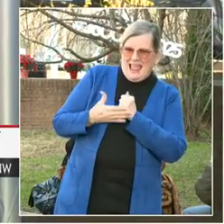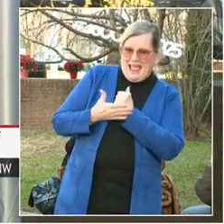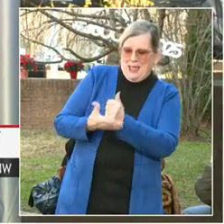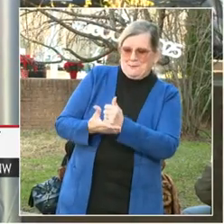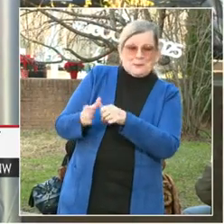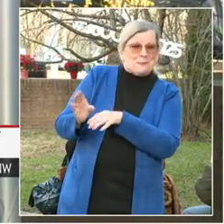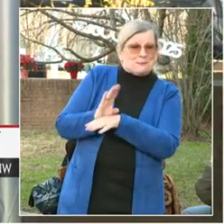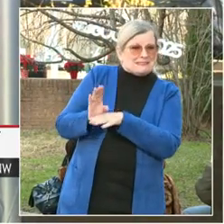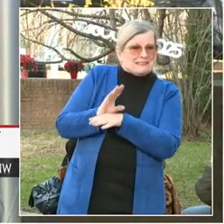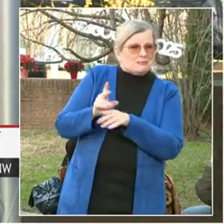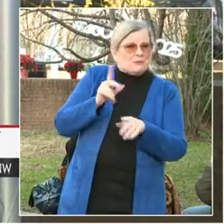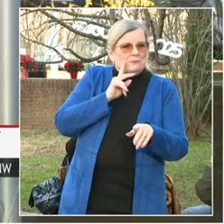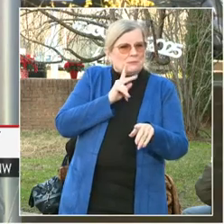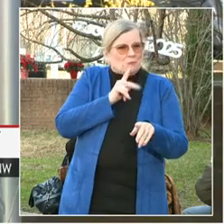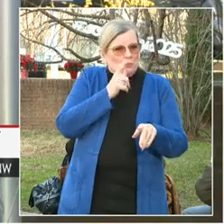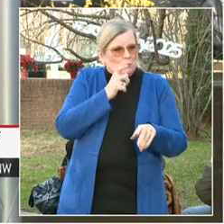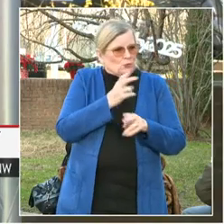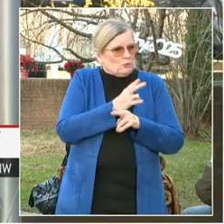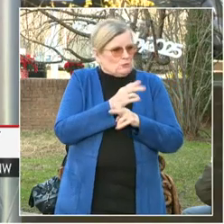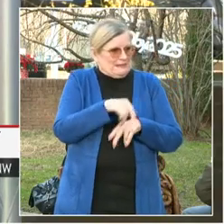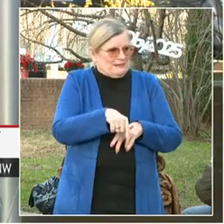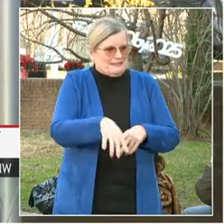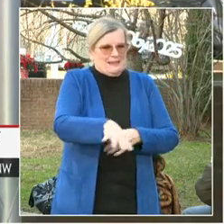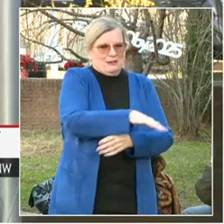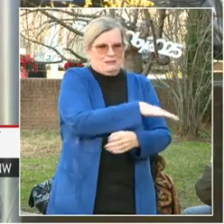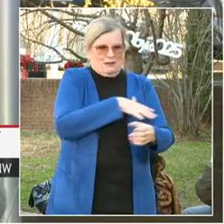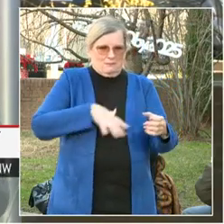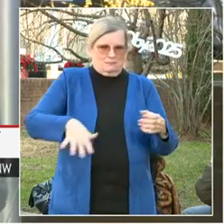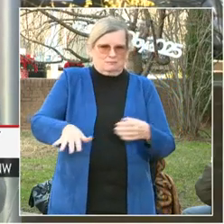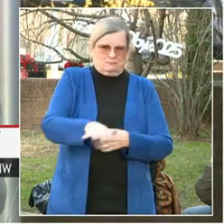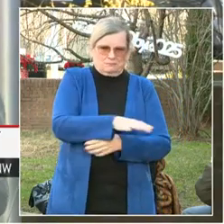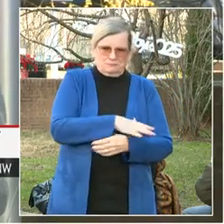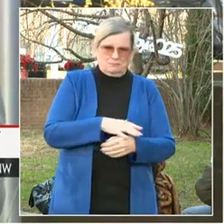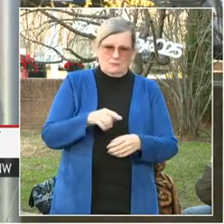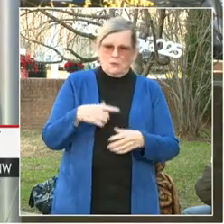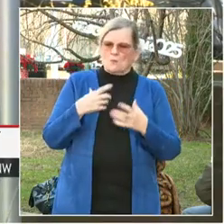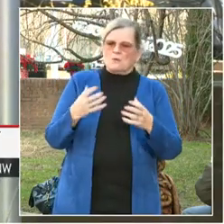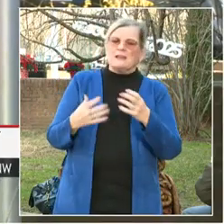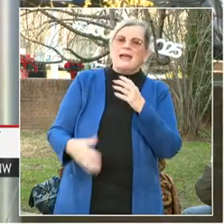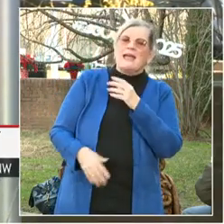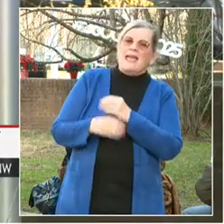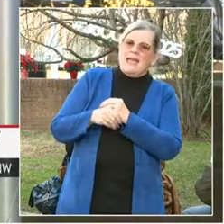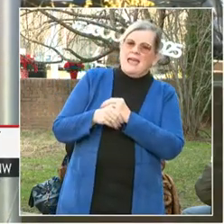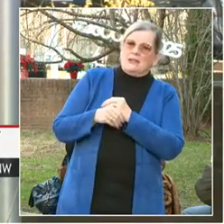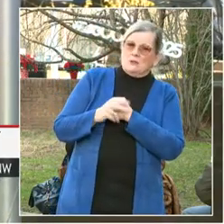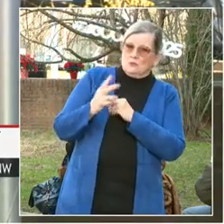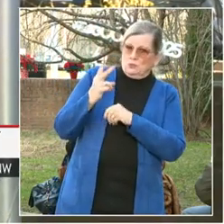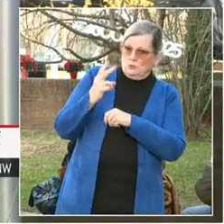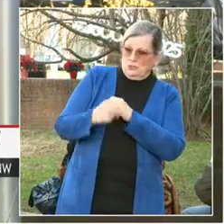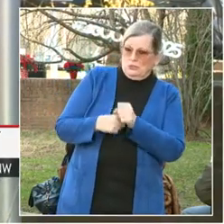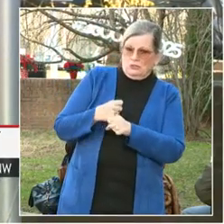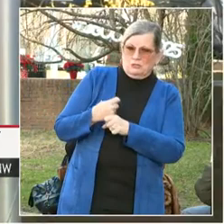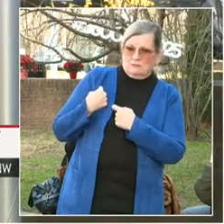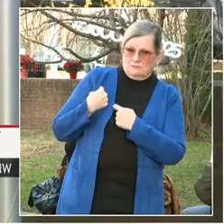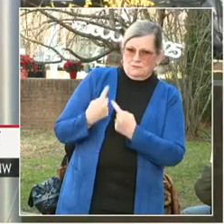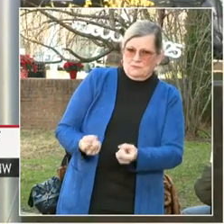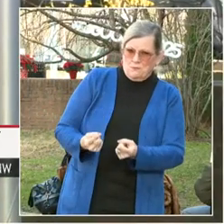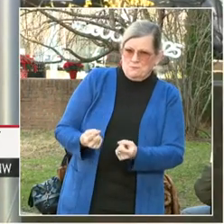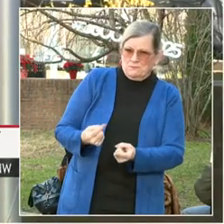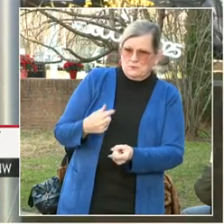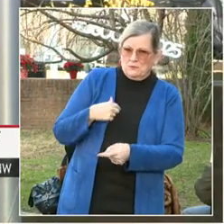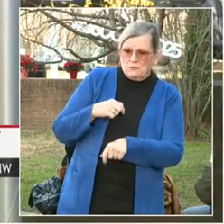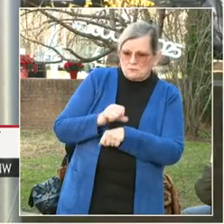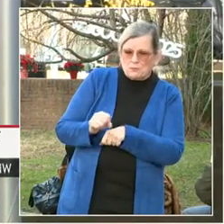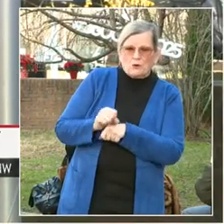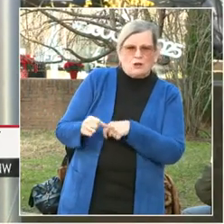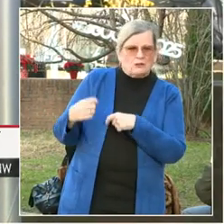the surrounding area. I will also note that we spent 2 years really looking at how we can